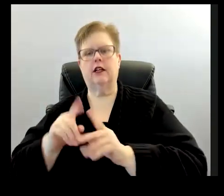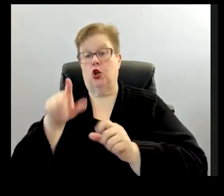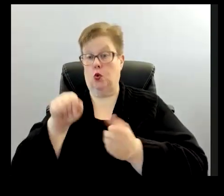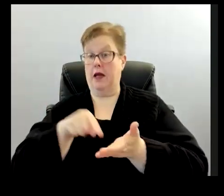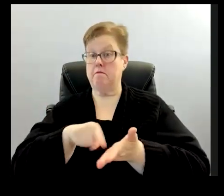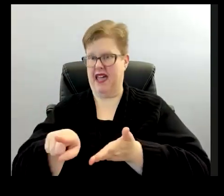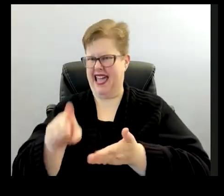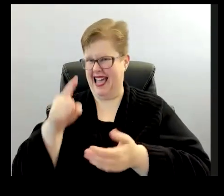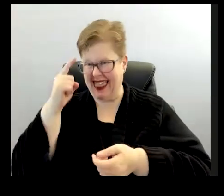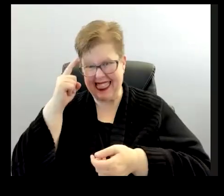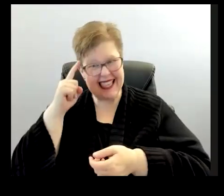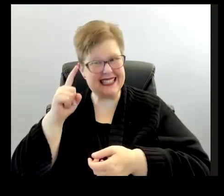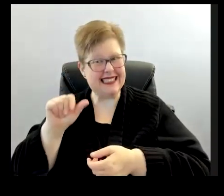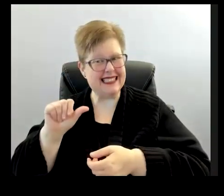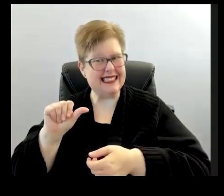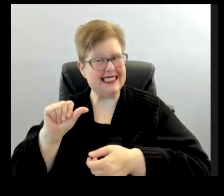pay, and I believe it's about